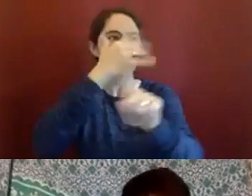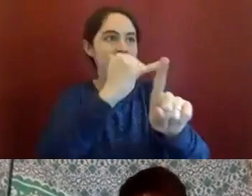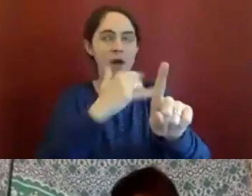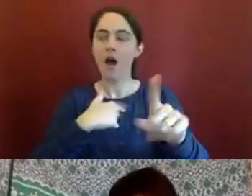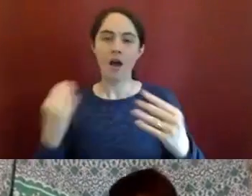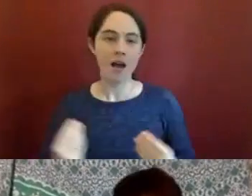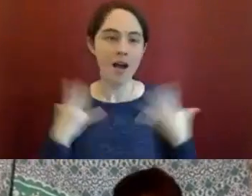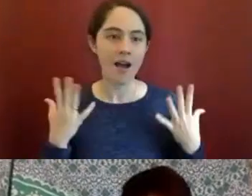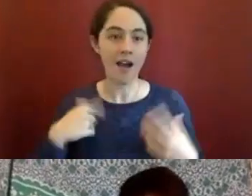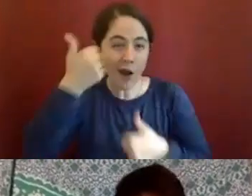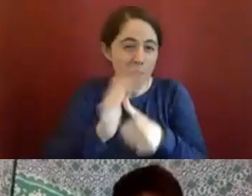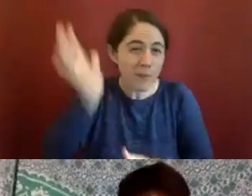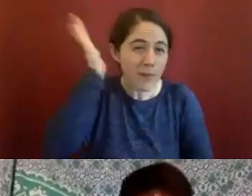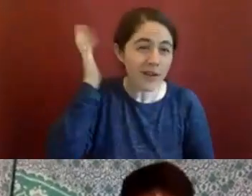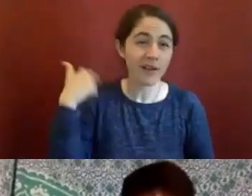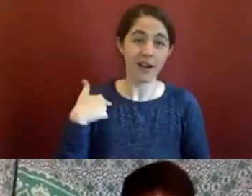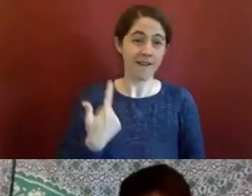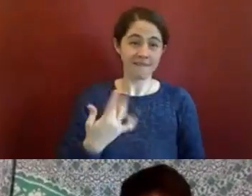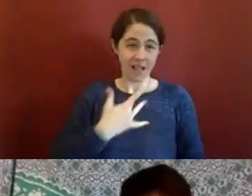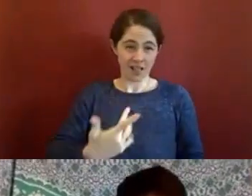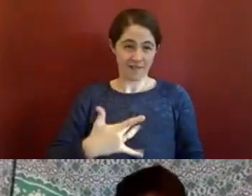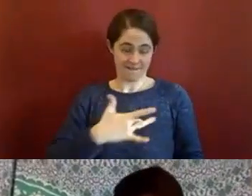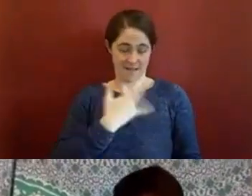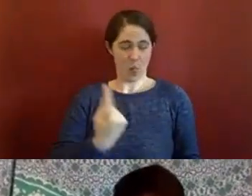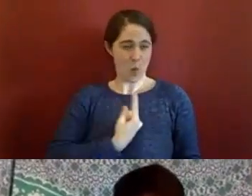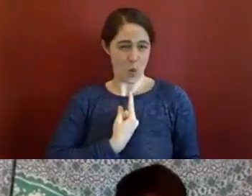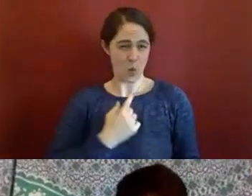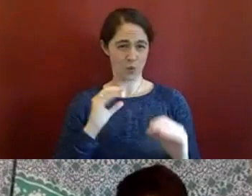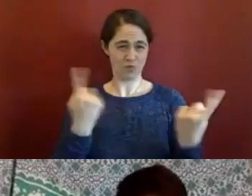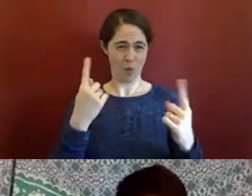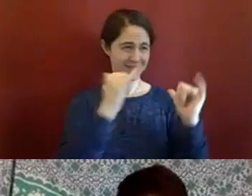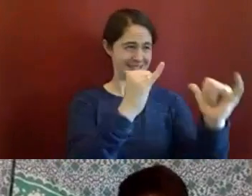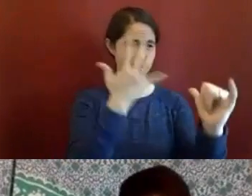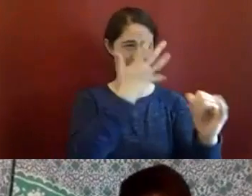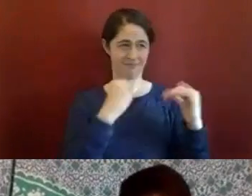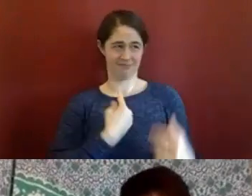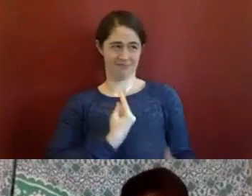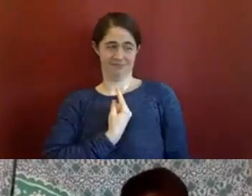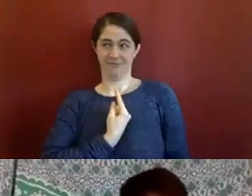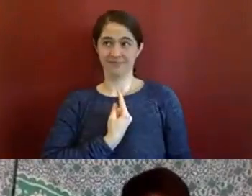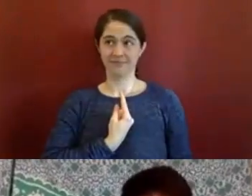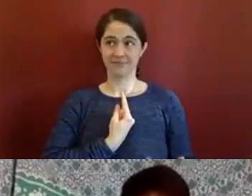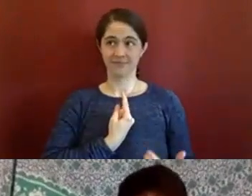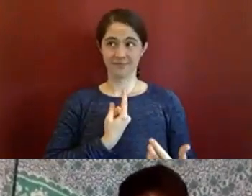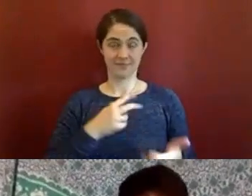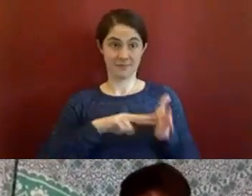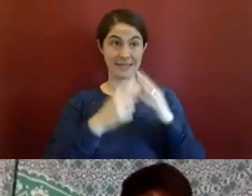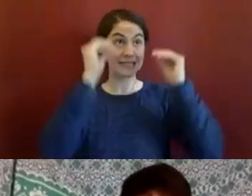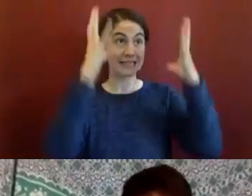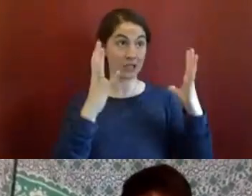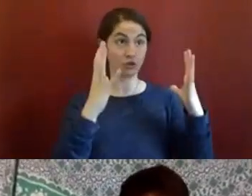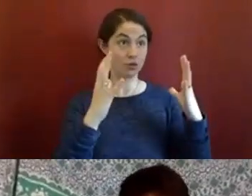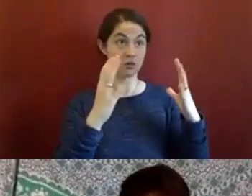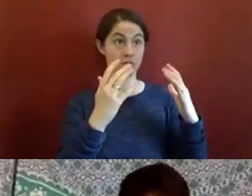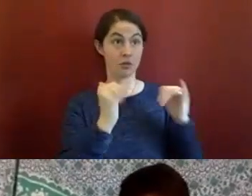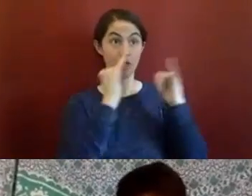looks like me. There is not teachers like me. Maybe I am not able to become a teacher. And then just like